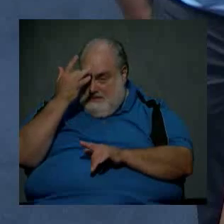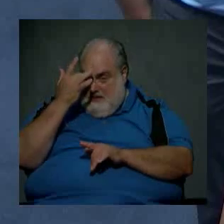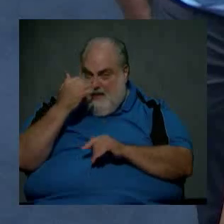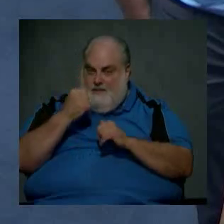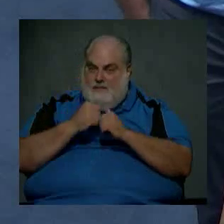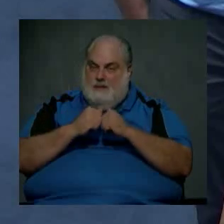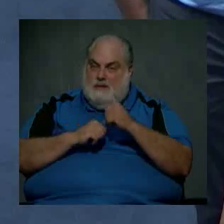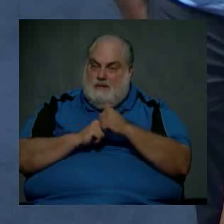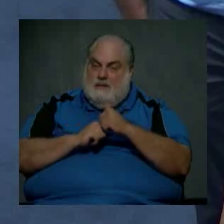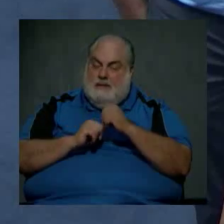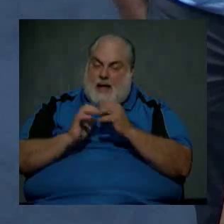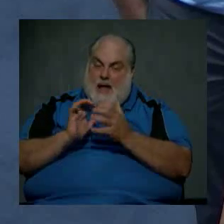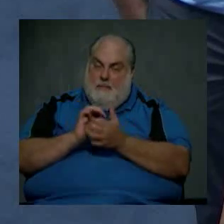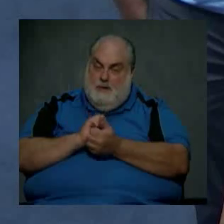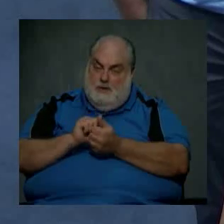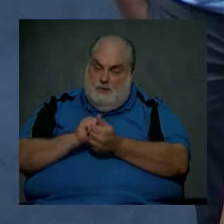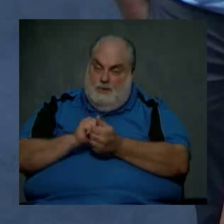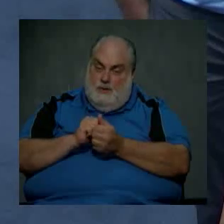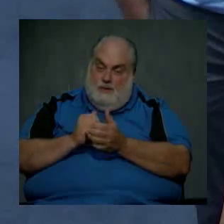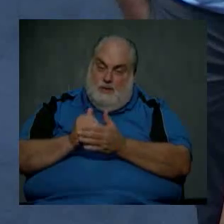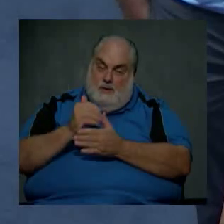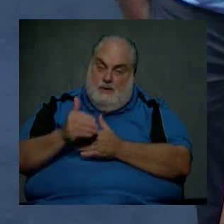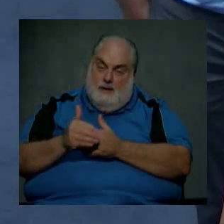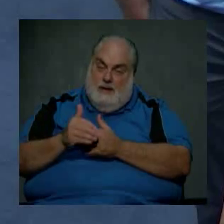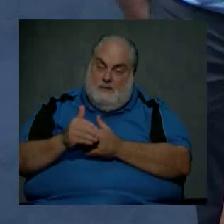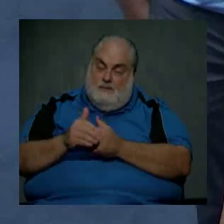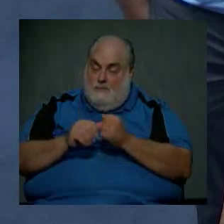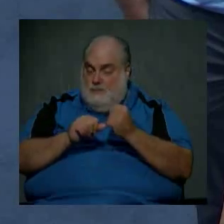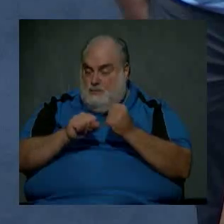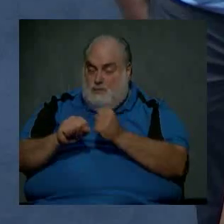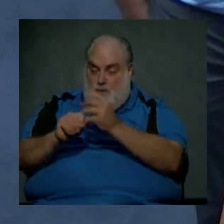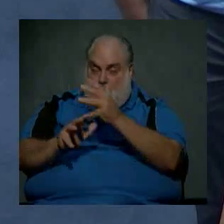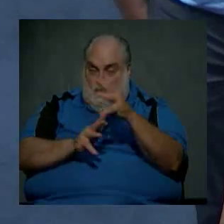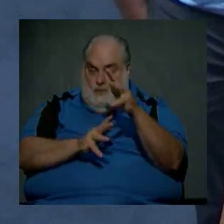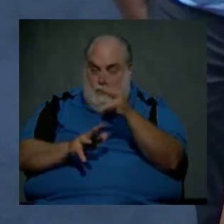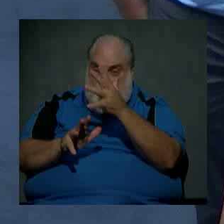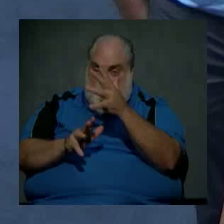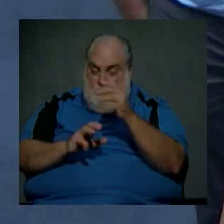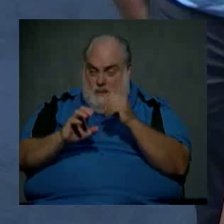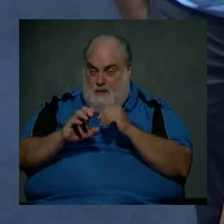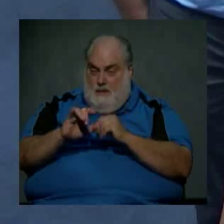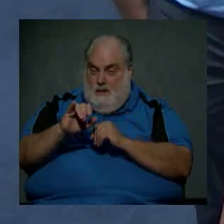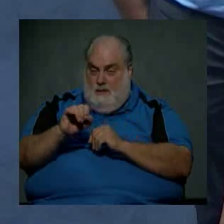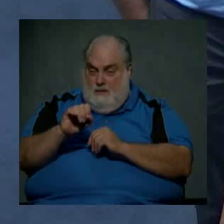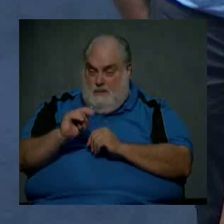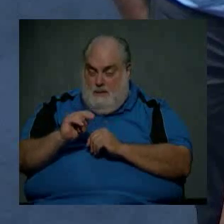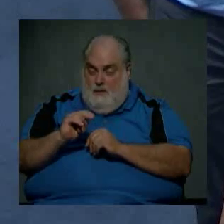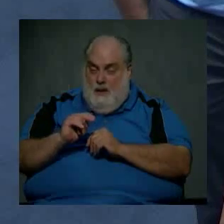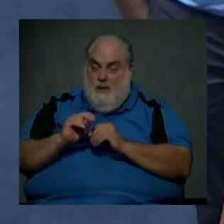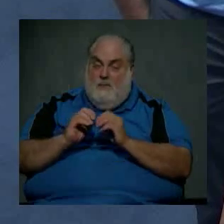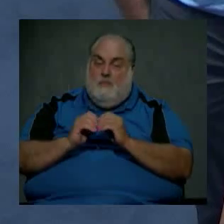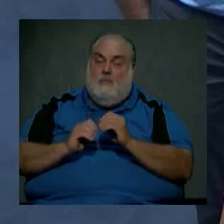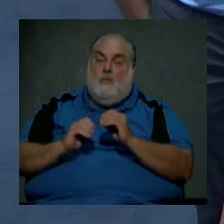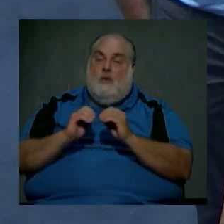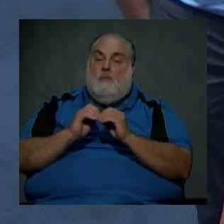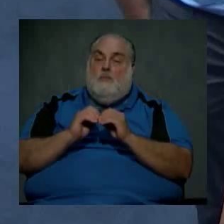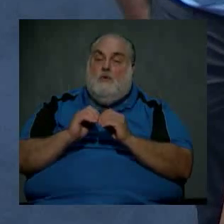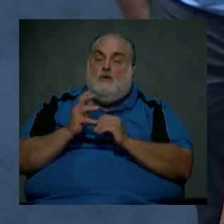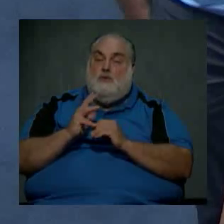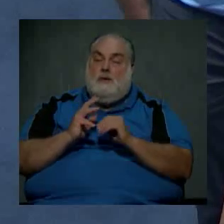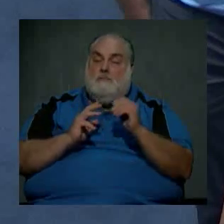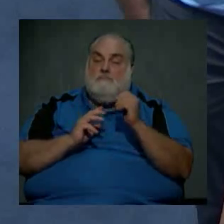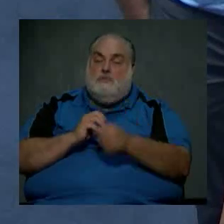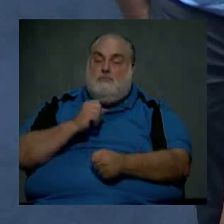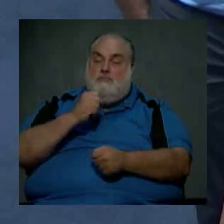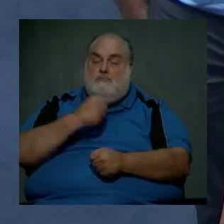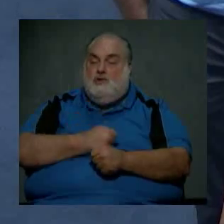damage. So now the next time we get a strong wind coming down Clinton Avenue, we're liable to have more trees on the road like we have in